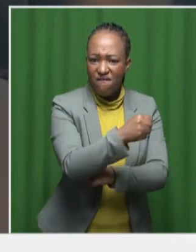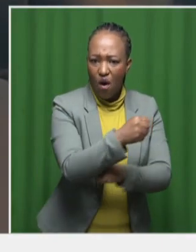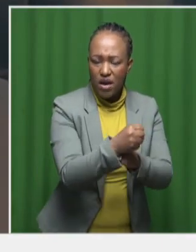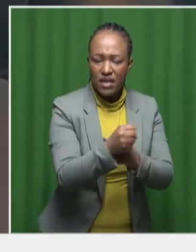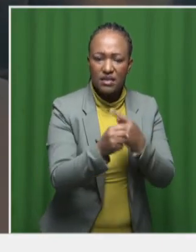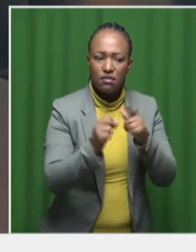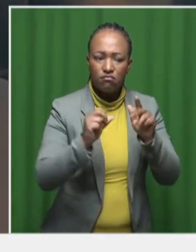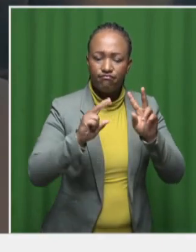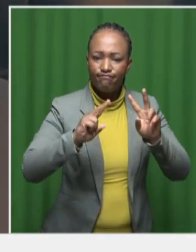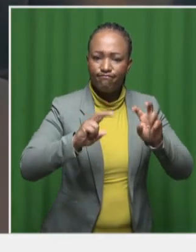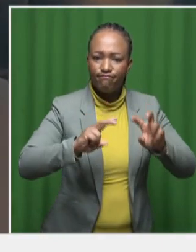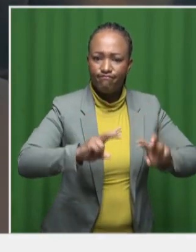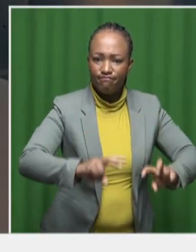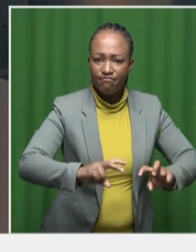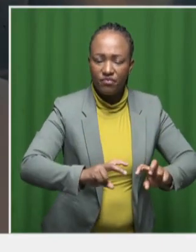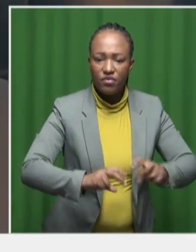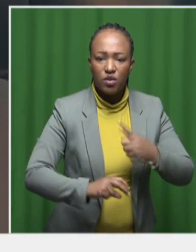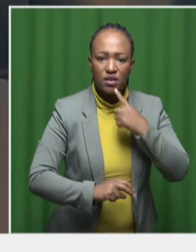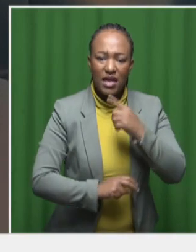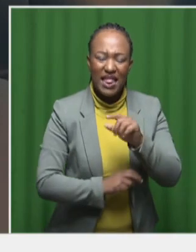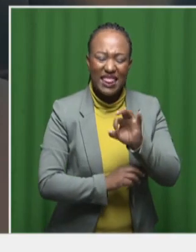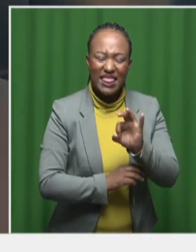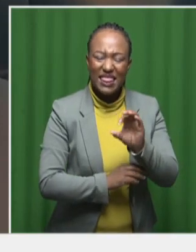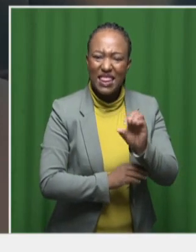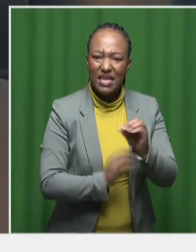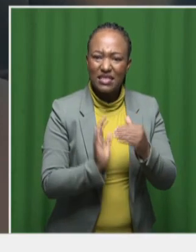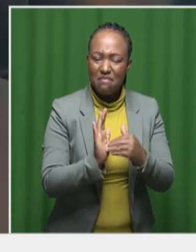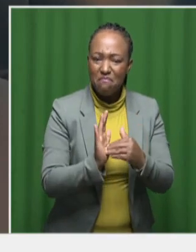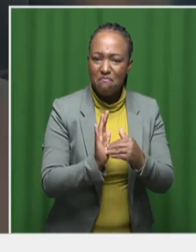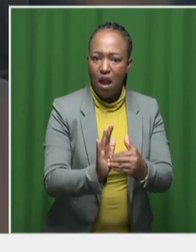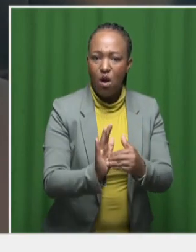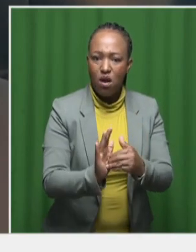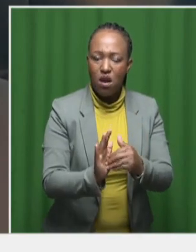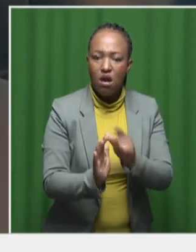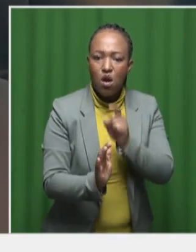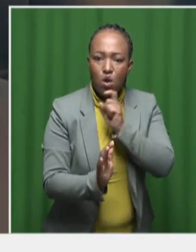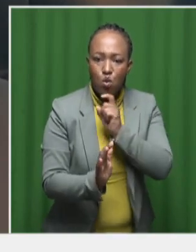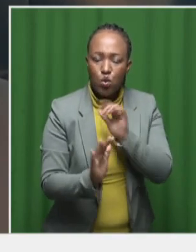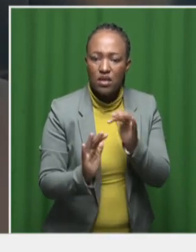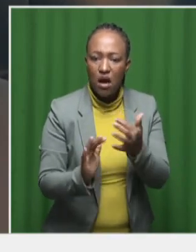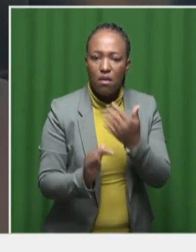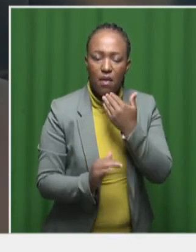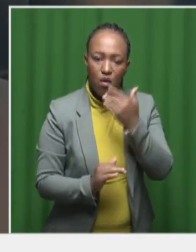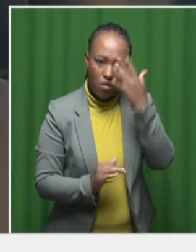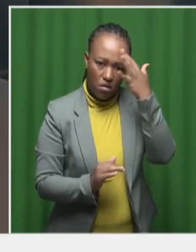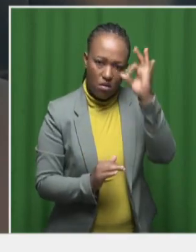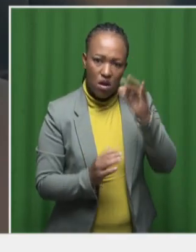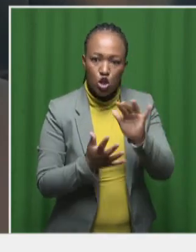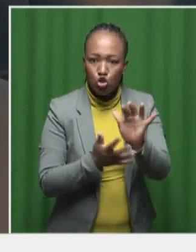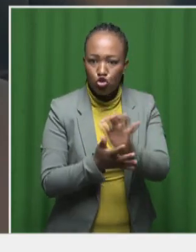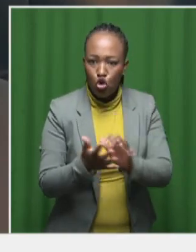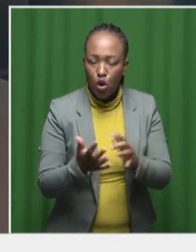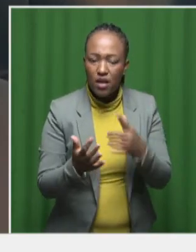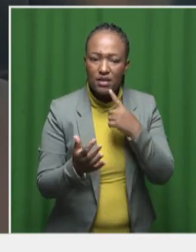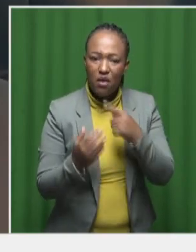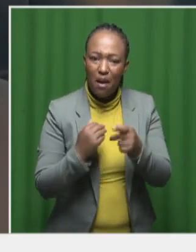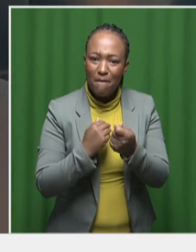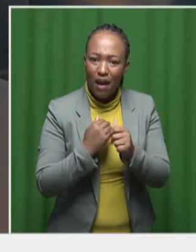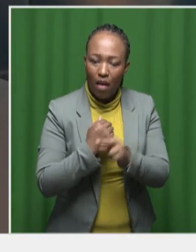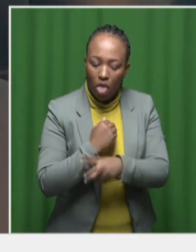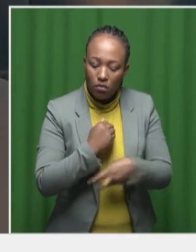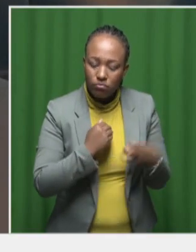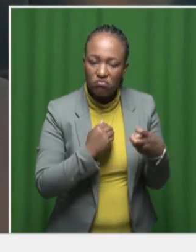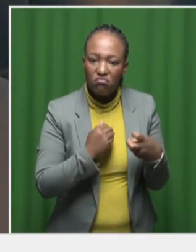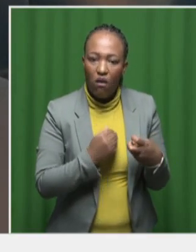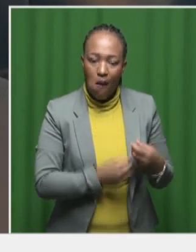30 million rand flood donation was utilized by the government. There's stories of the money being embezzled, corruption. You've